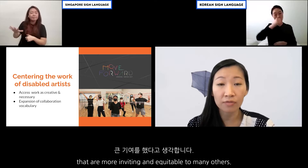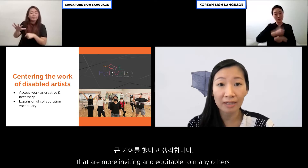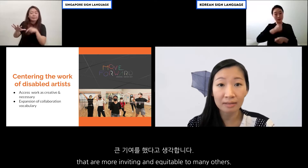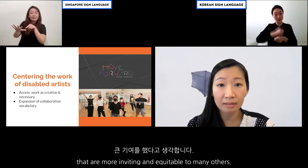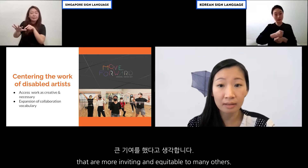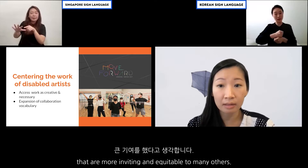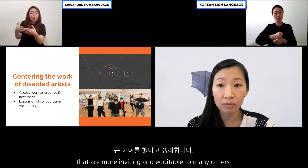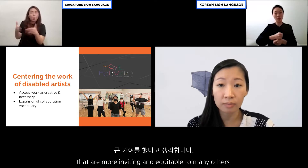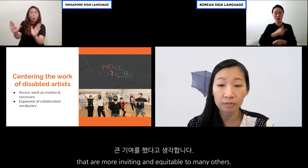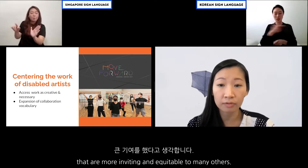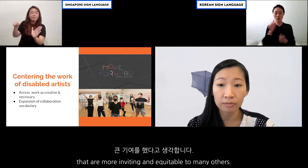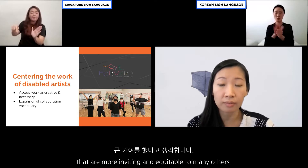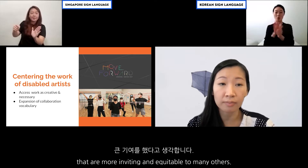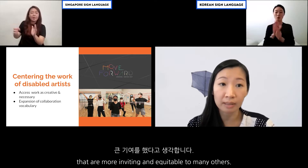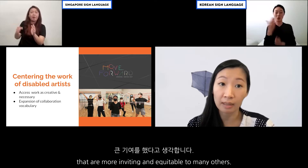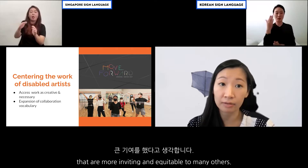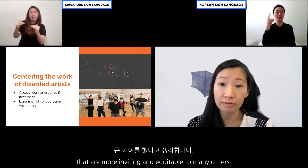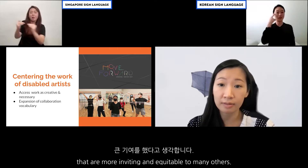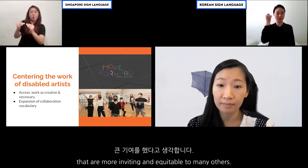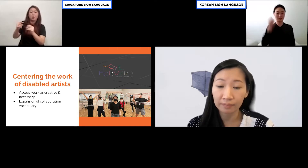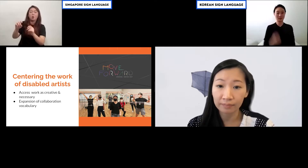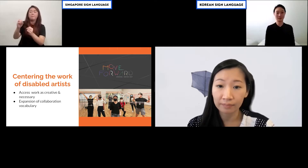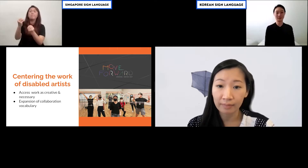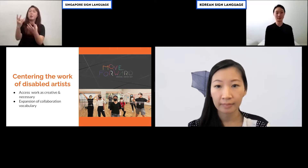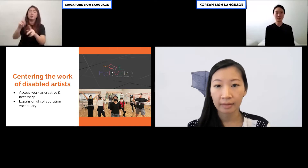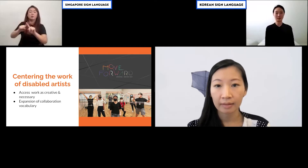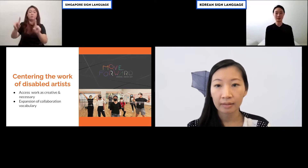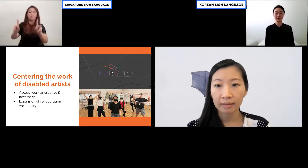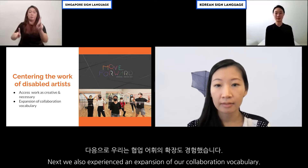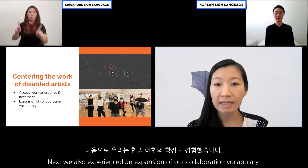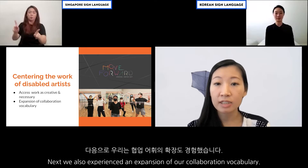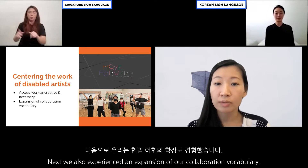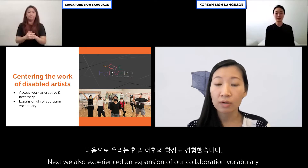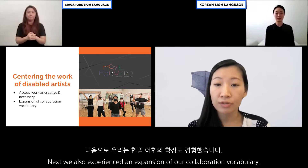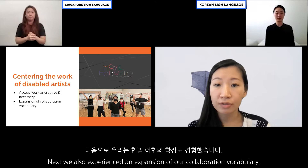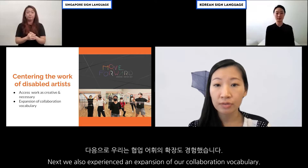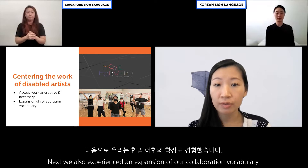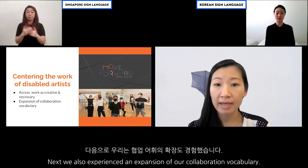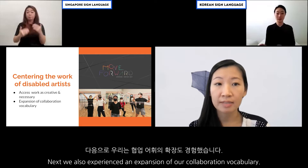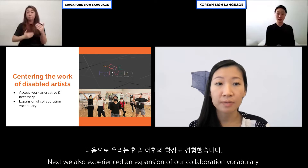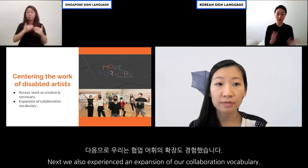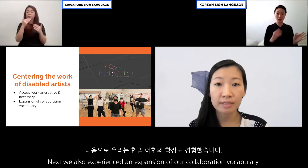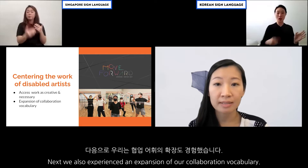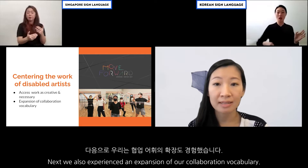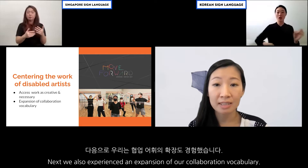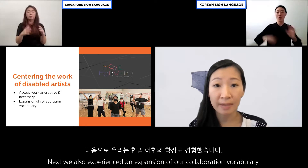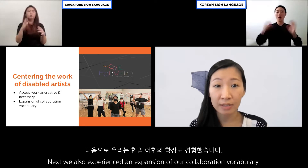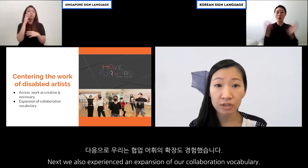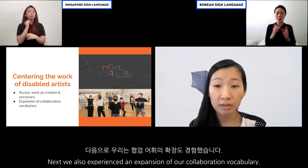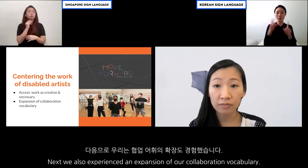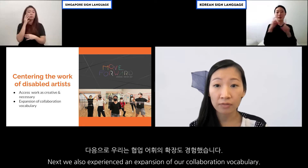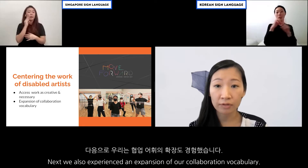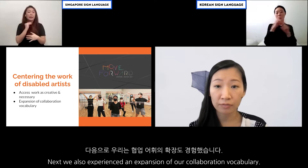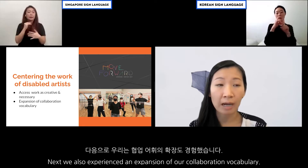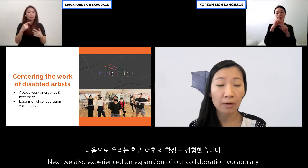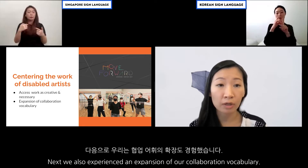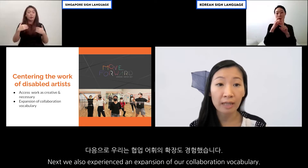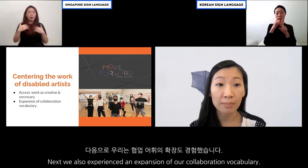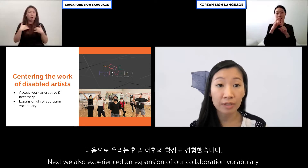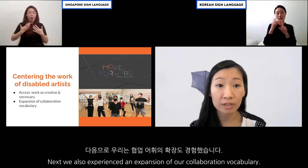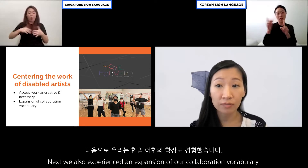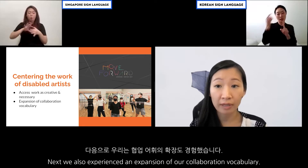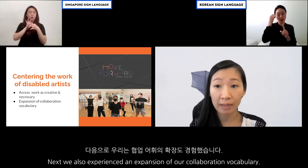are more inviting and equitable to many others. Next, we also experience an expansion of